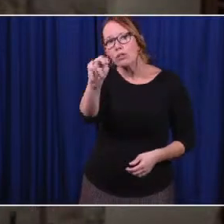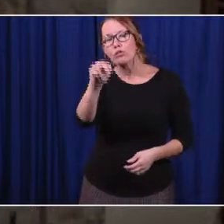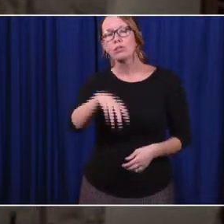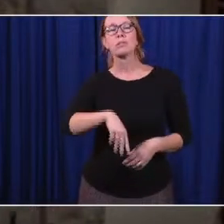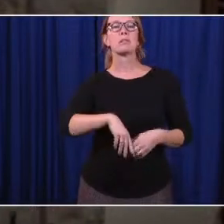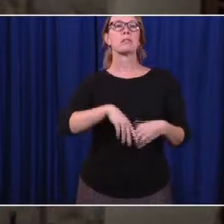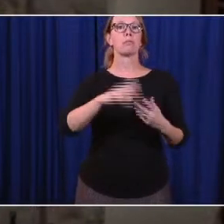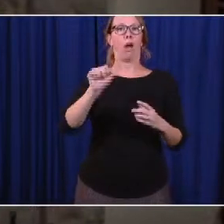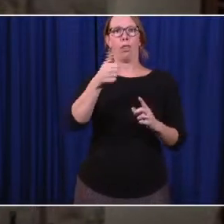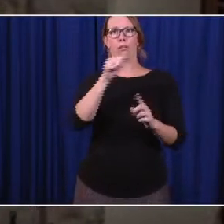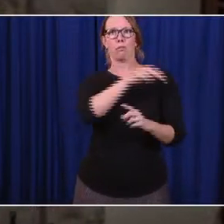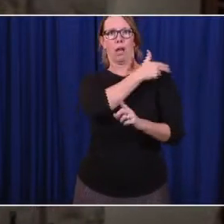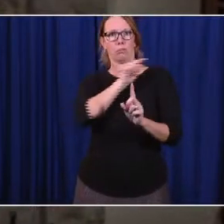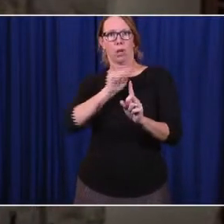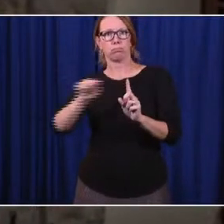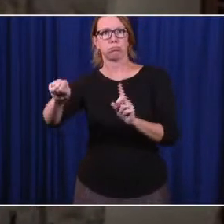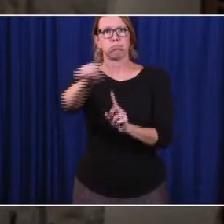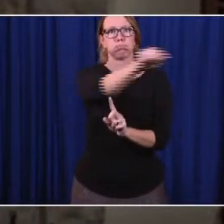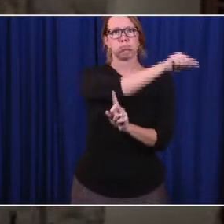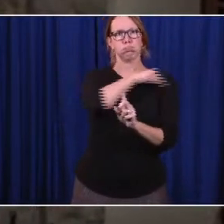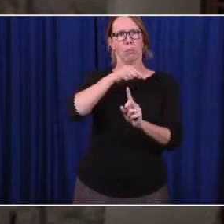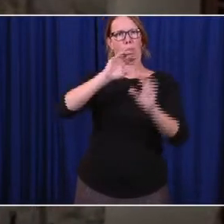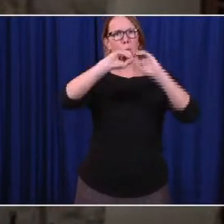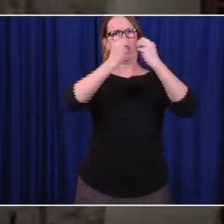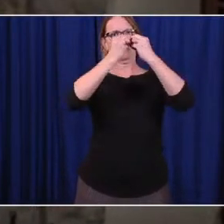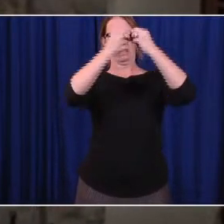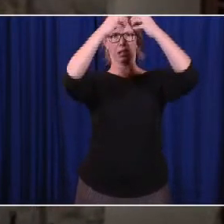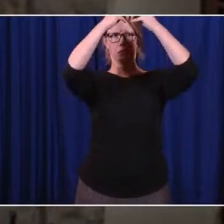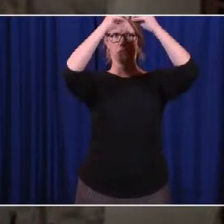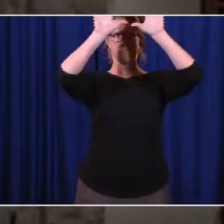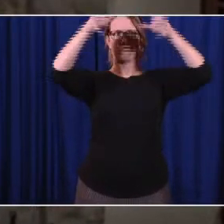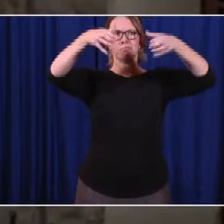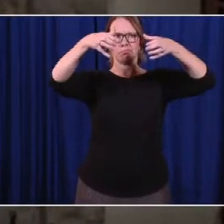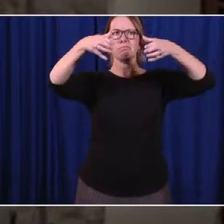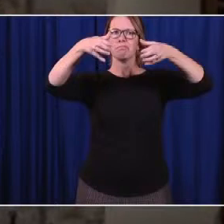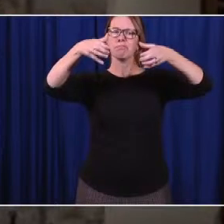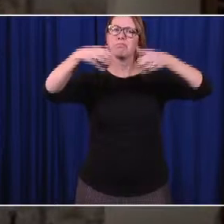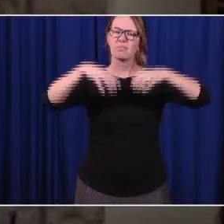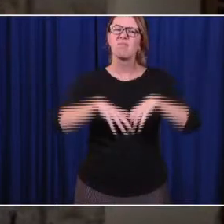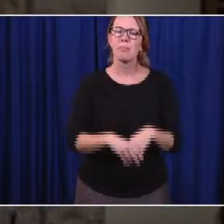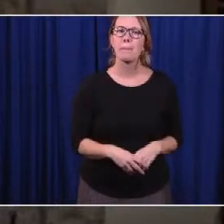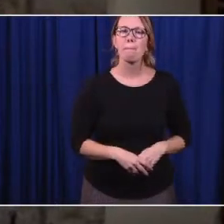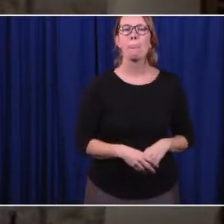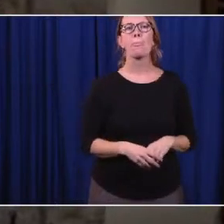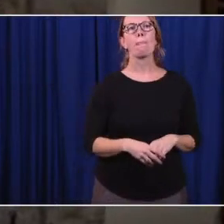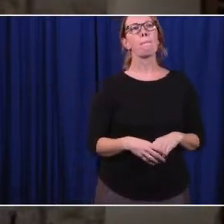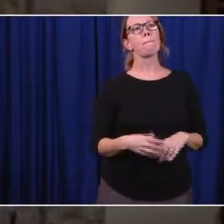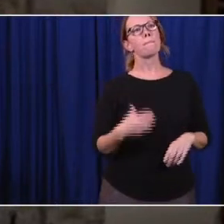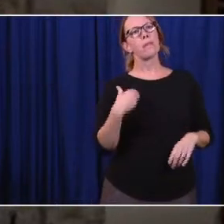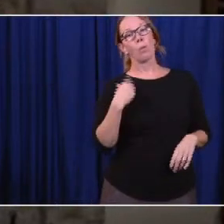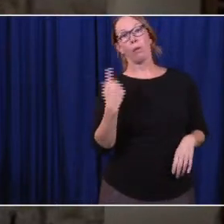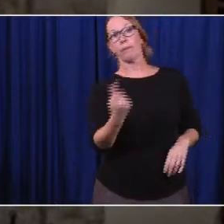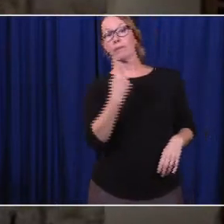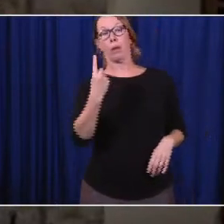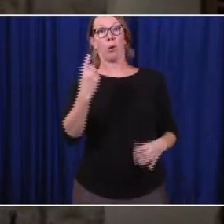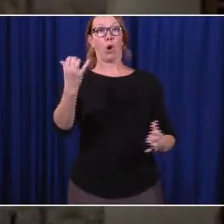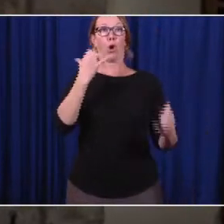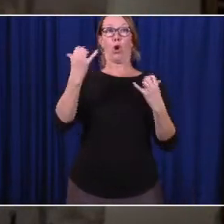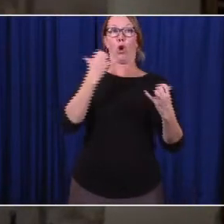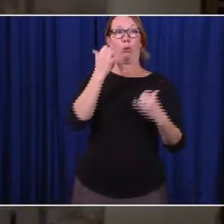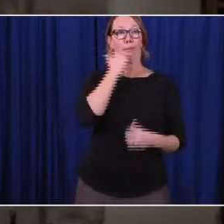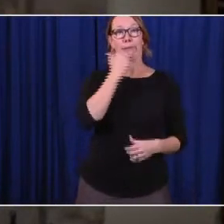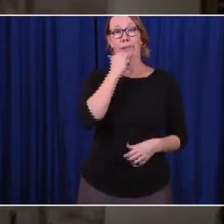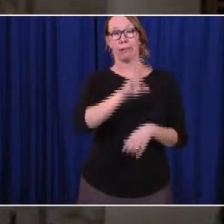different hospital organizations around the state. We have someone on the call every morning at